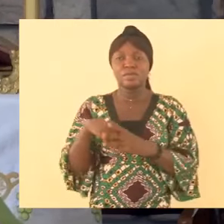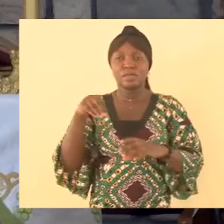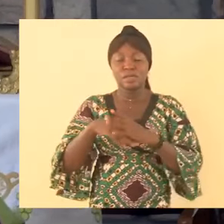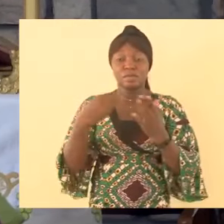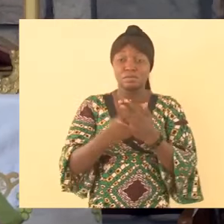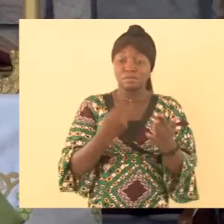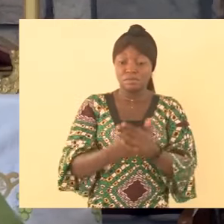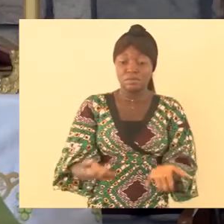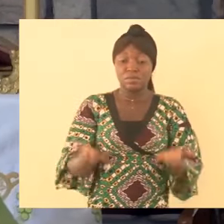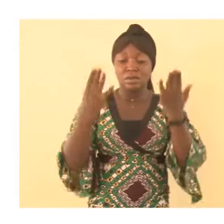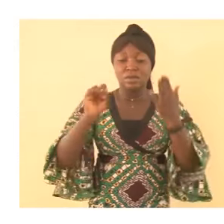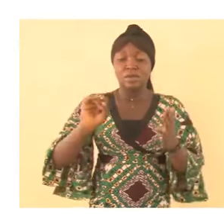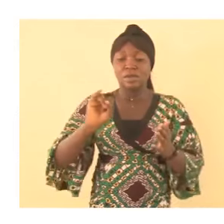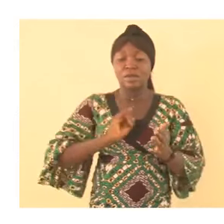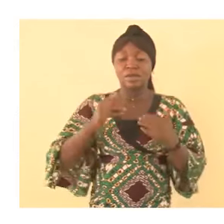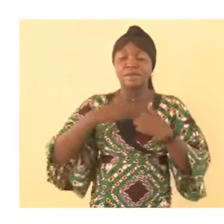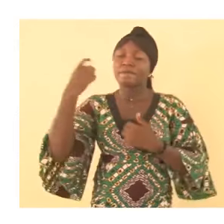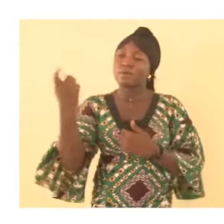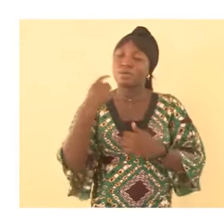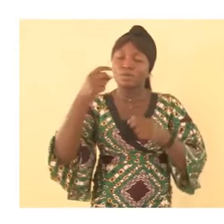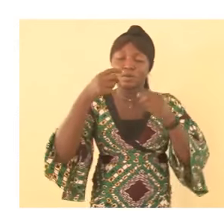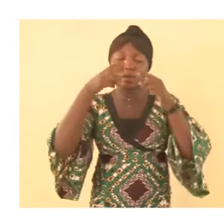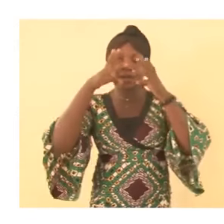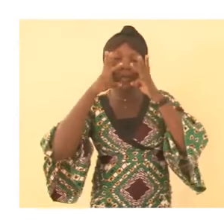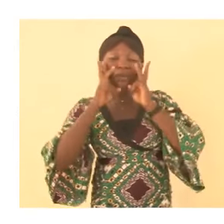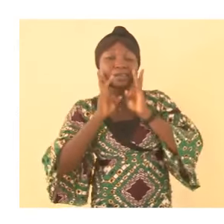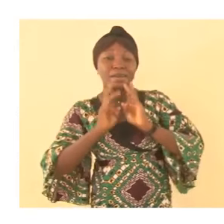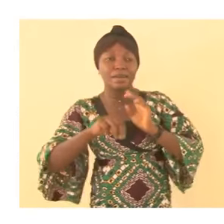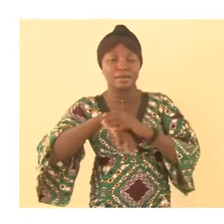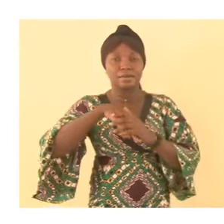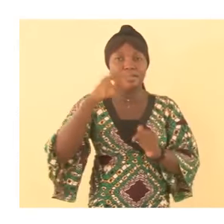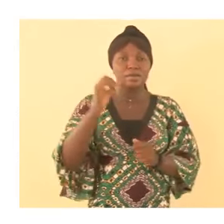of fundraising. And I have constantly cried out,